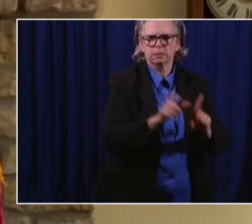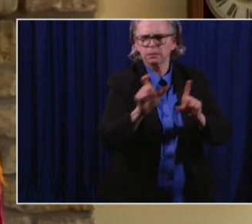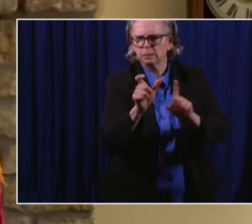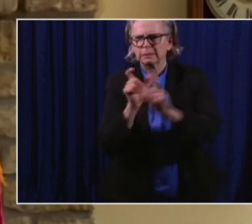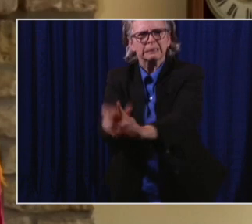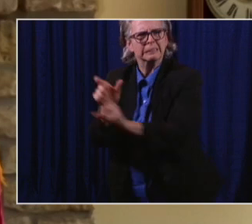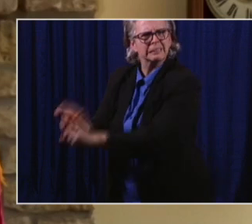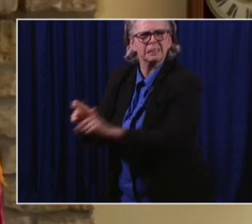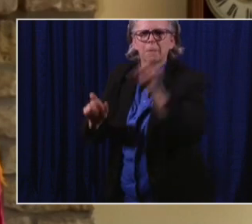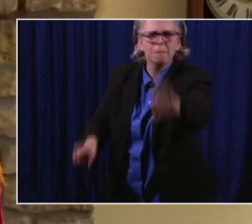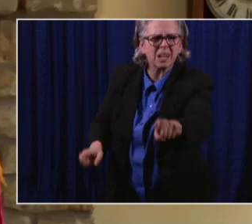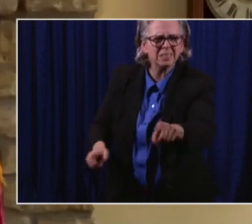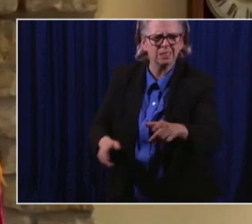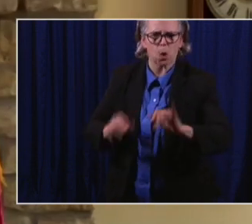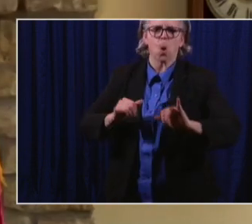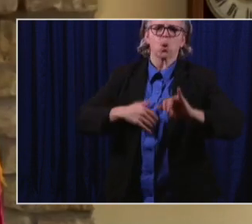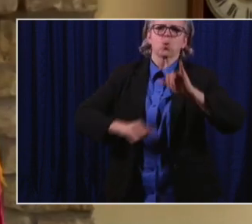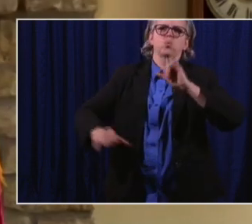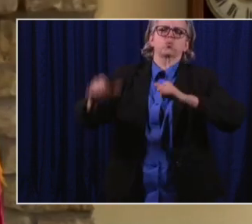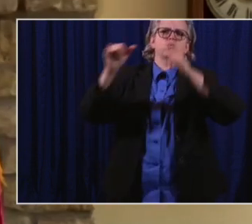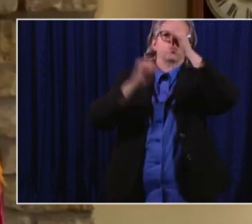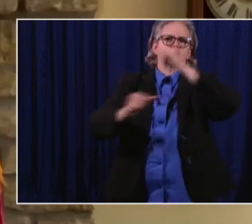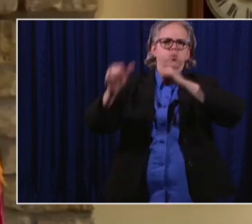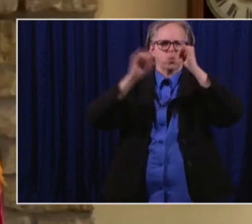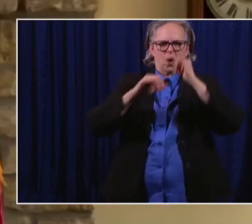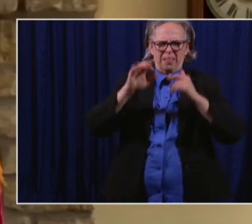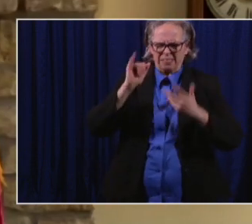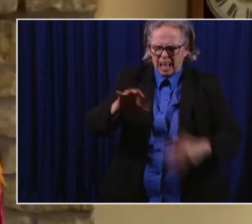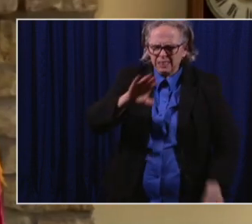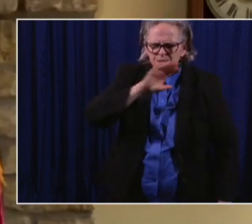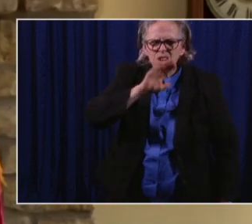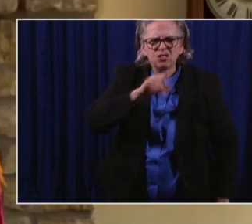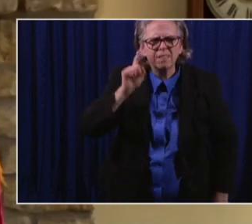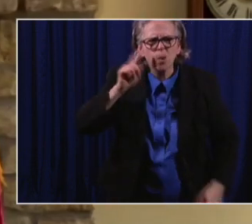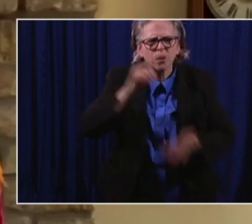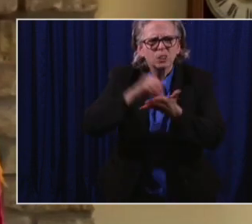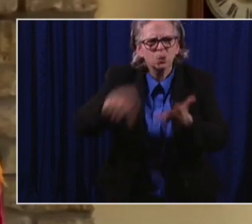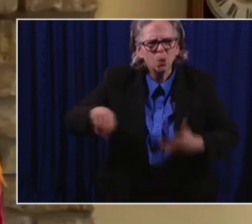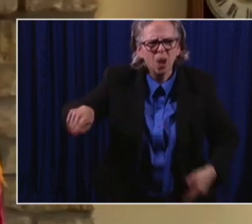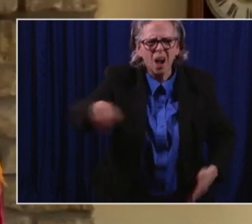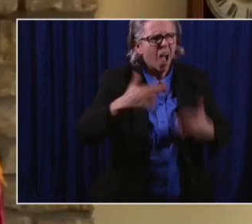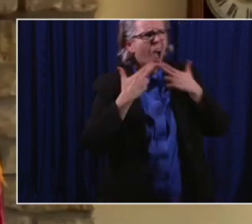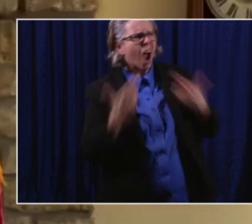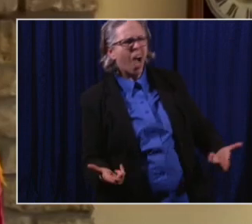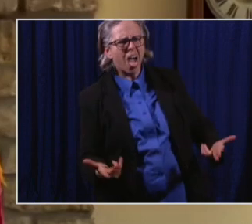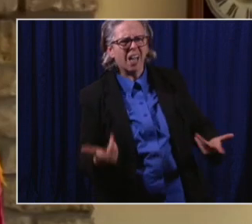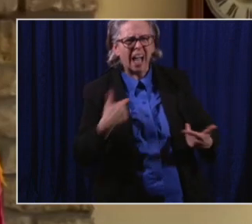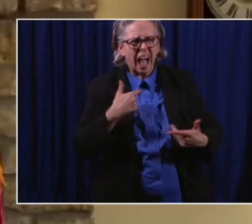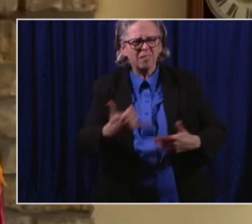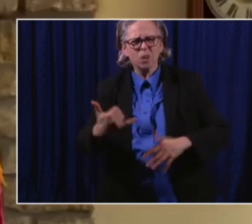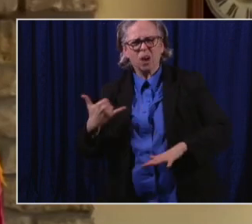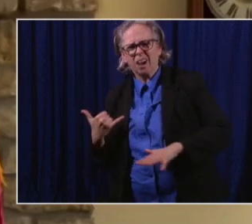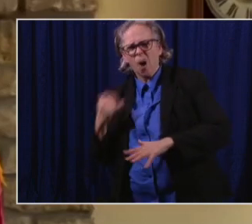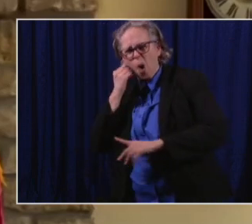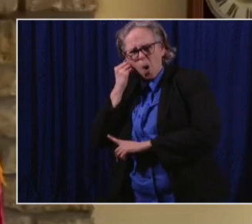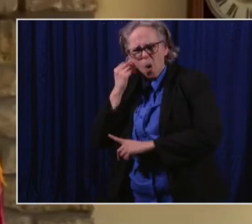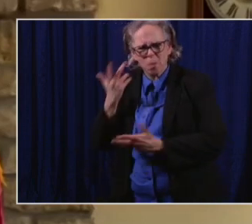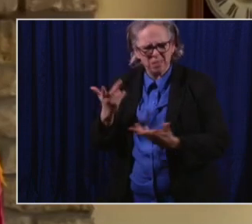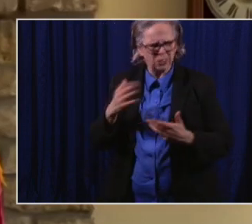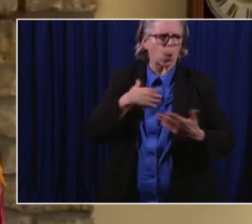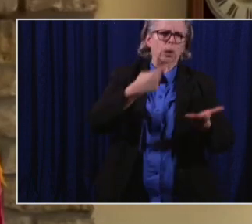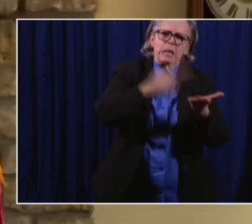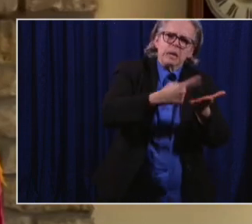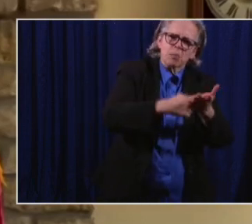this. Our health advisors, not just in the health department, but our